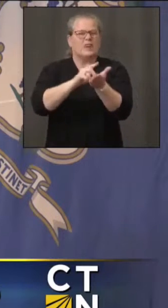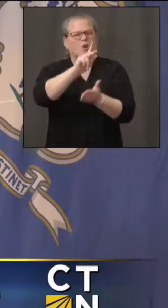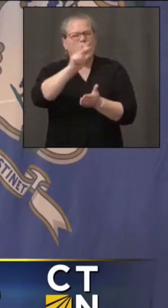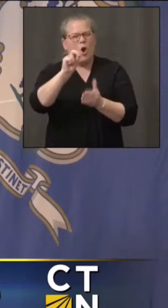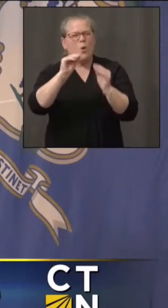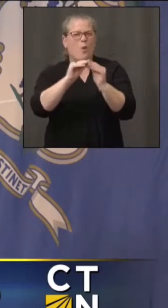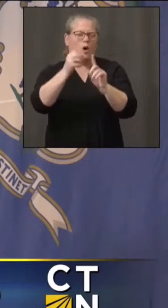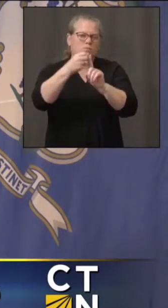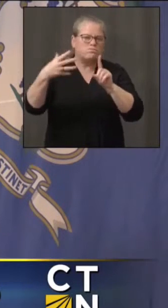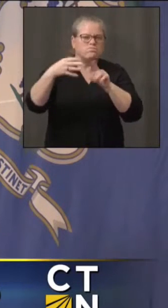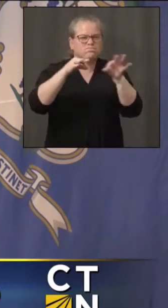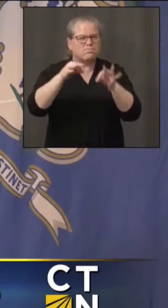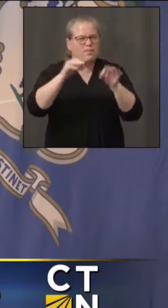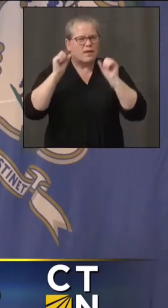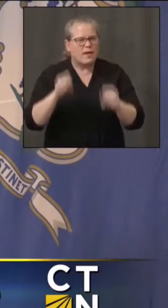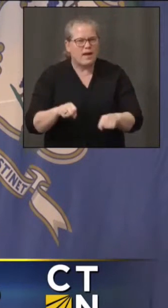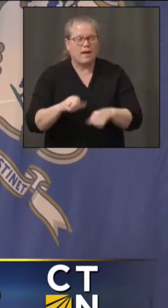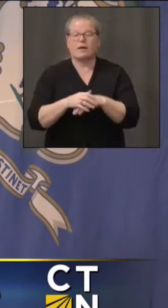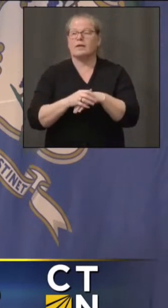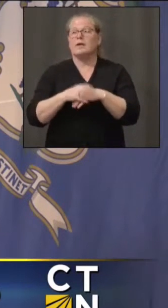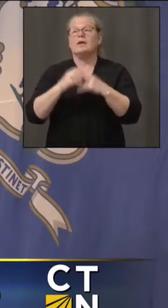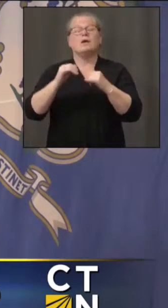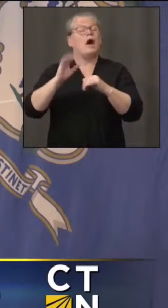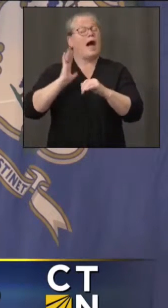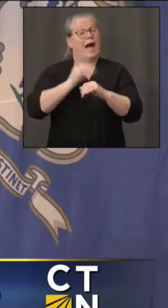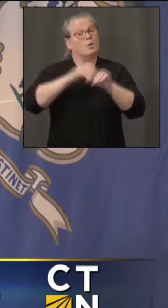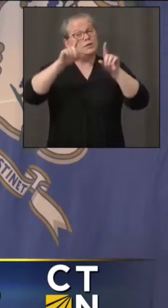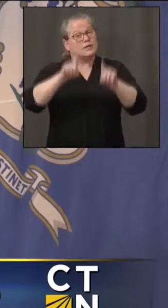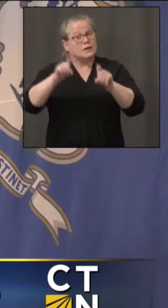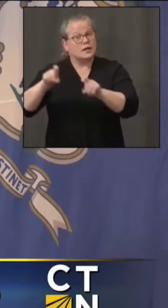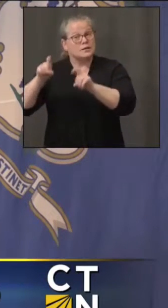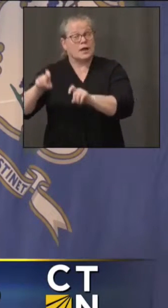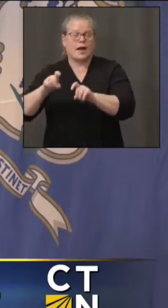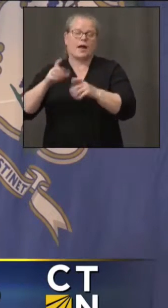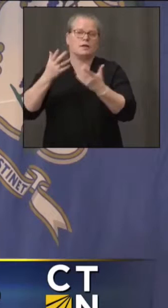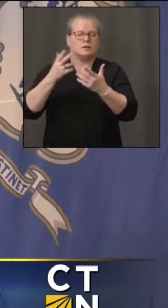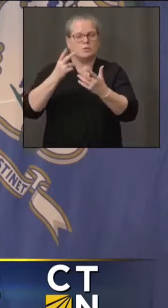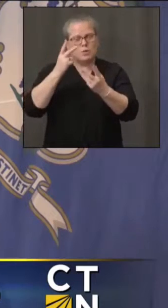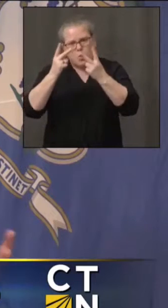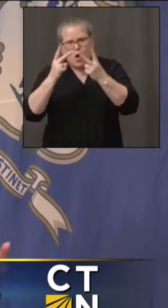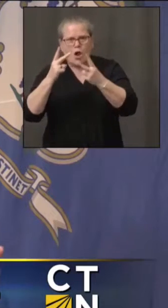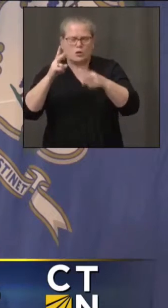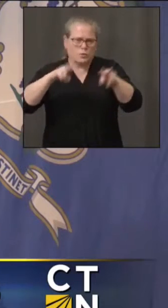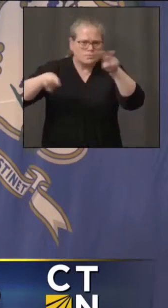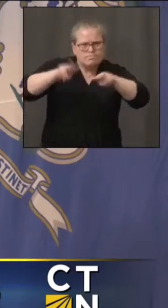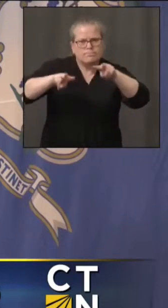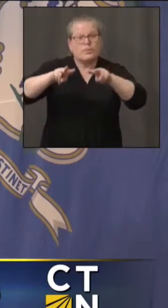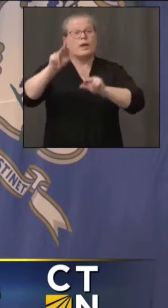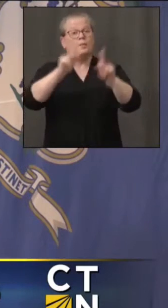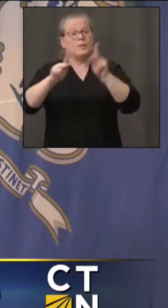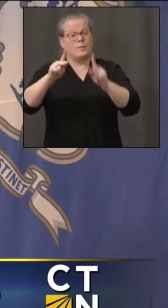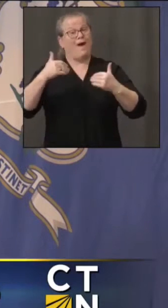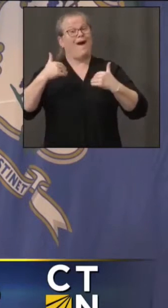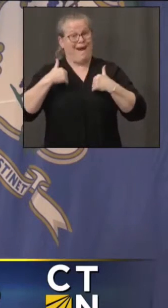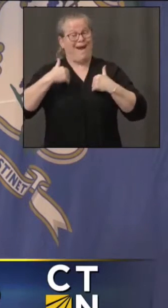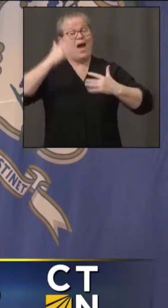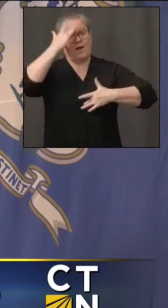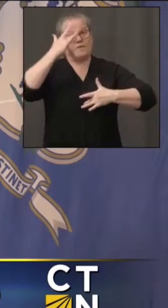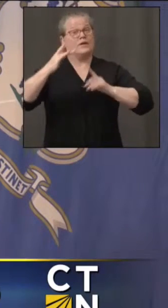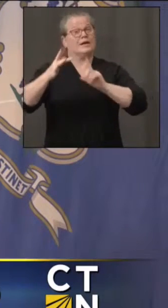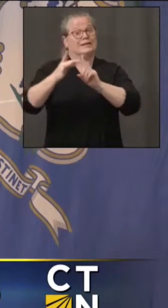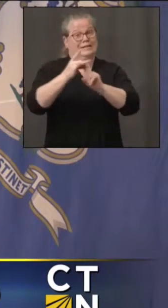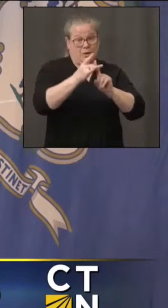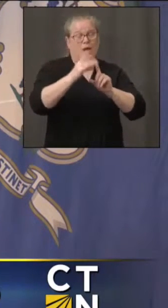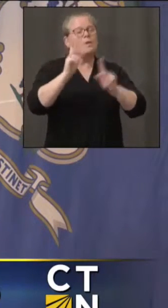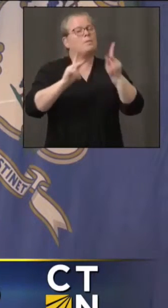to track what's going on in terms of a community spread. Obviously, we have a stockpile of our PPE